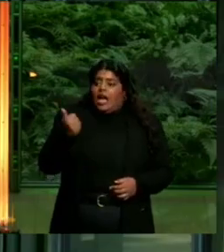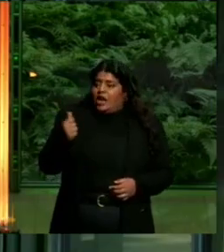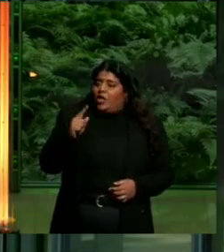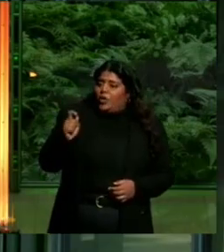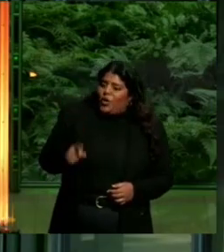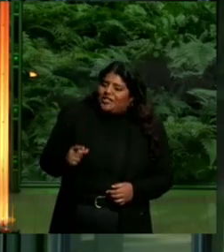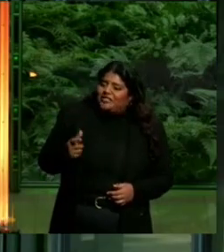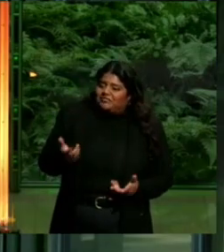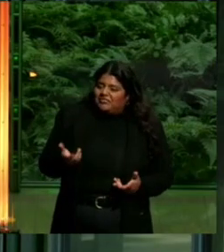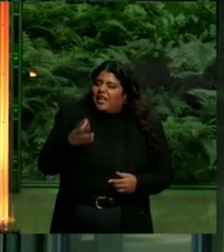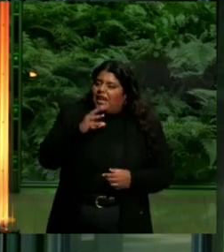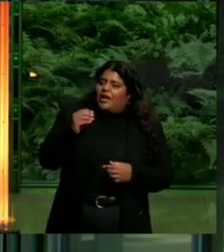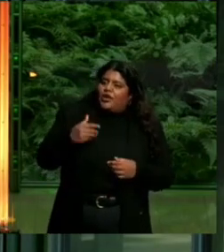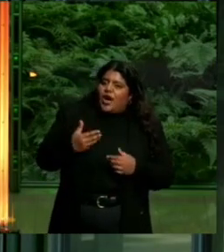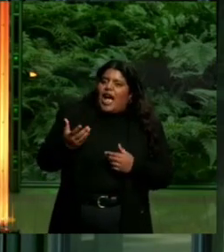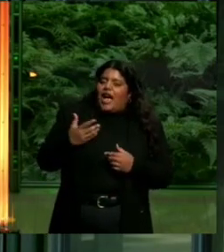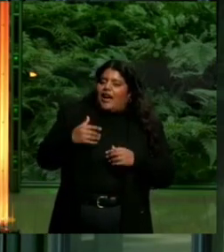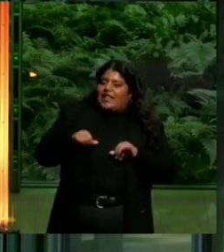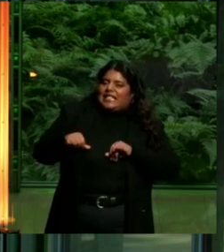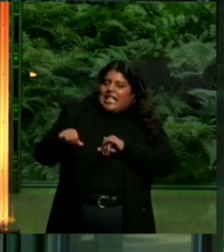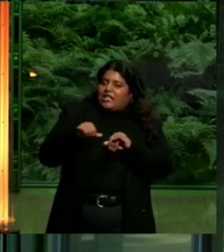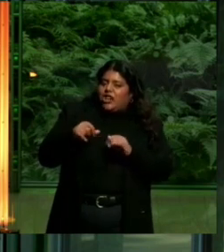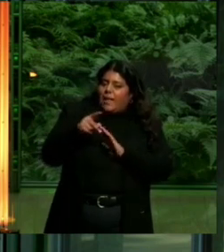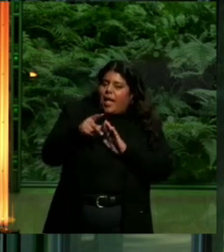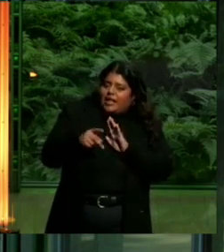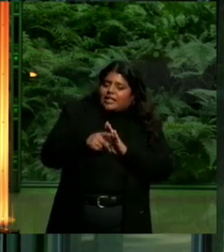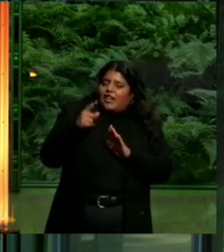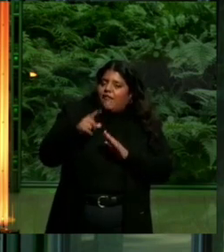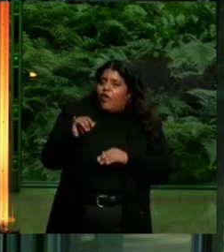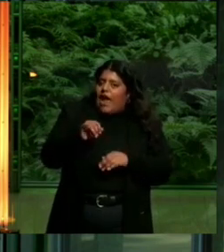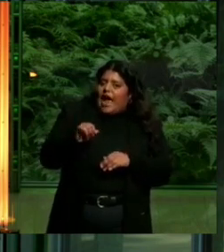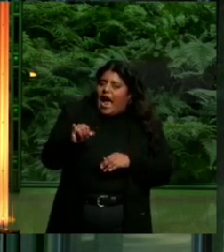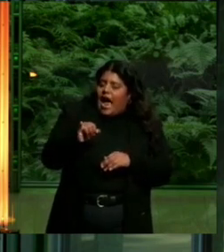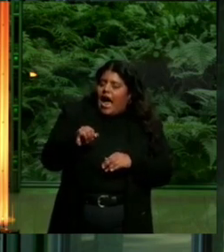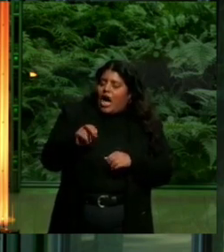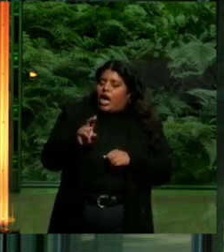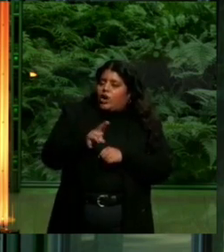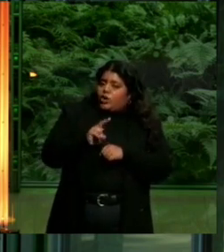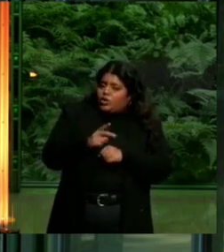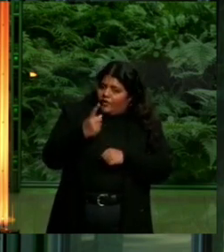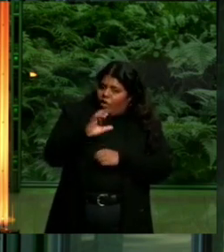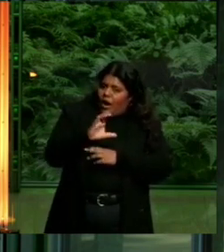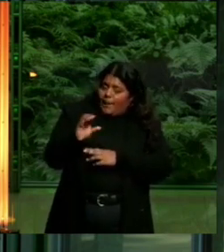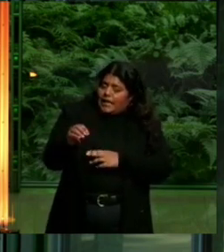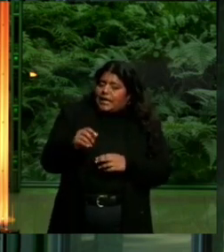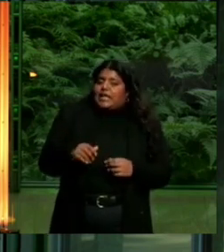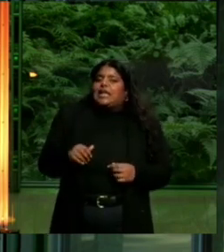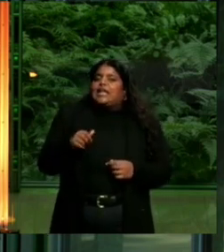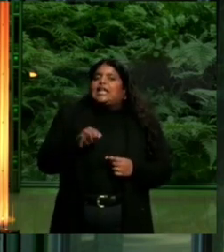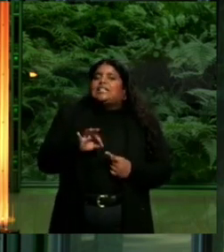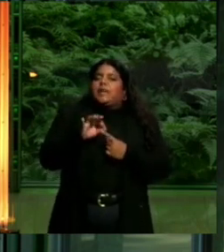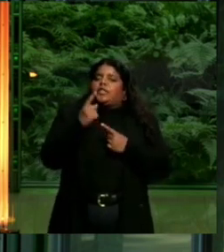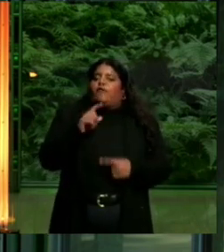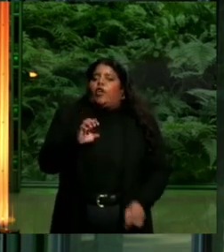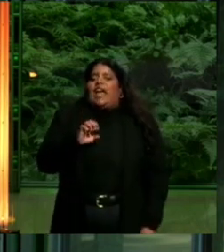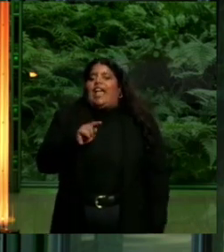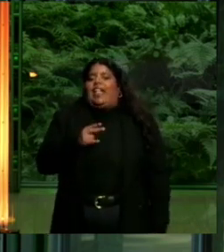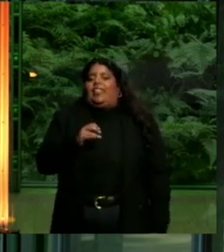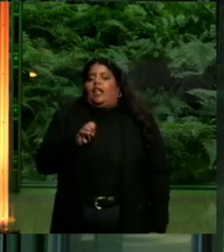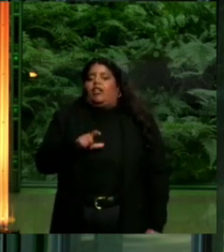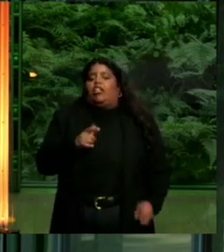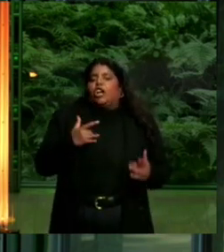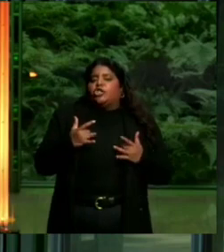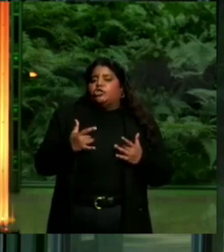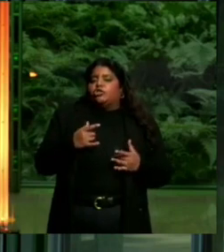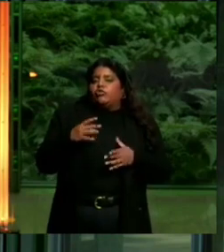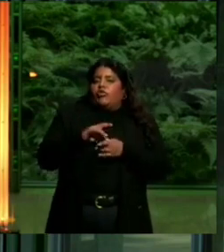do you think companies should have a standardized policy on AI use, especially when it comes with some ethical concerns in the arts? Or do you think that